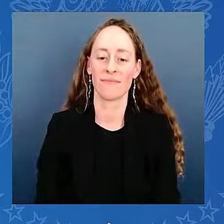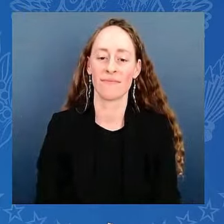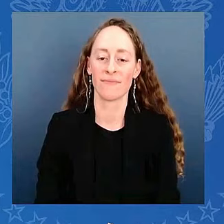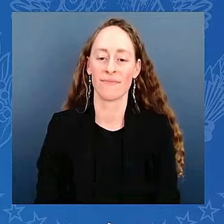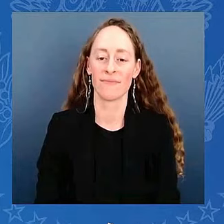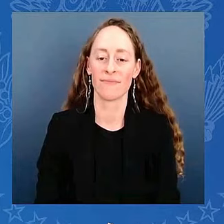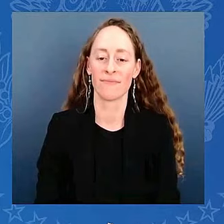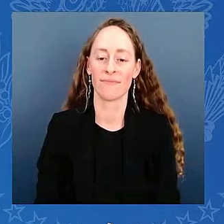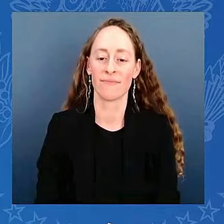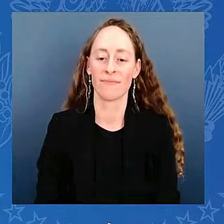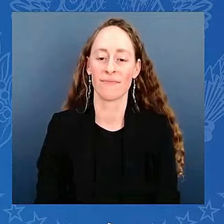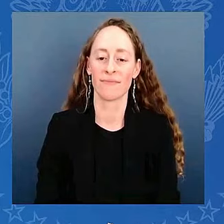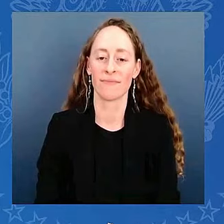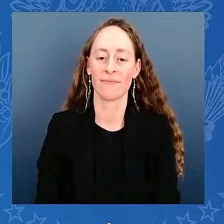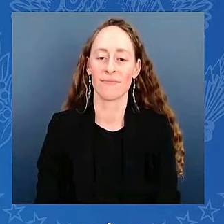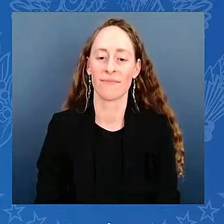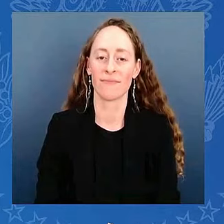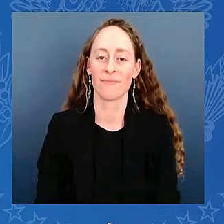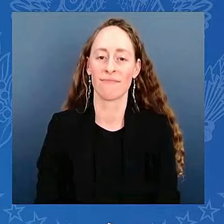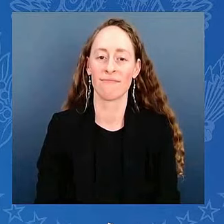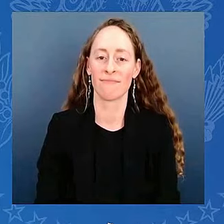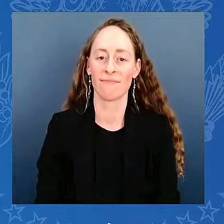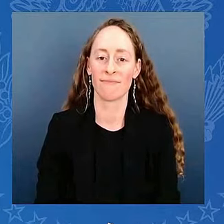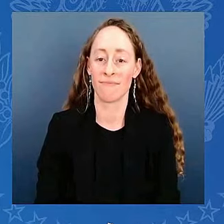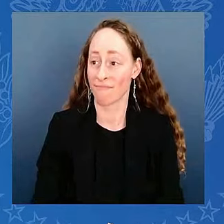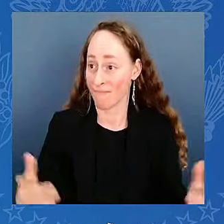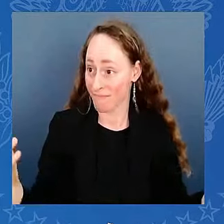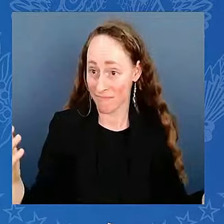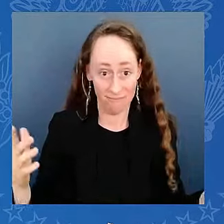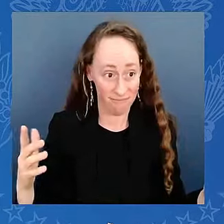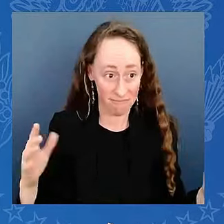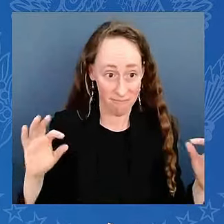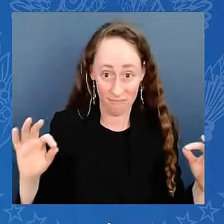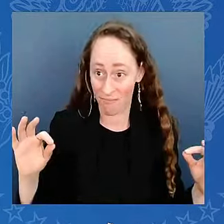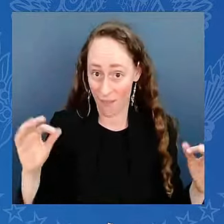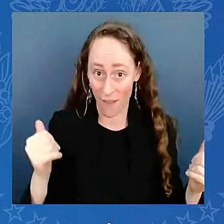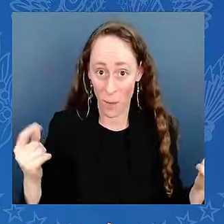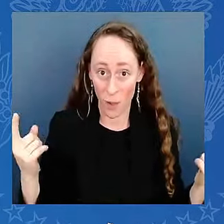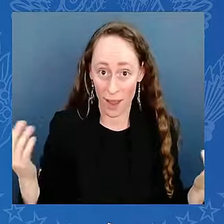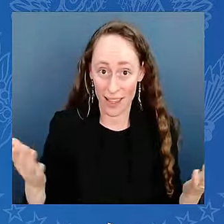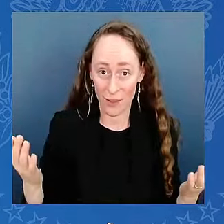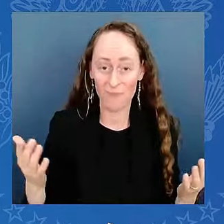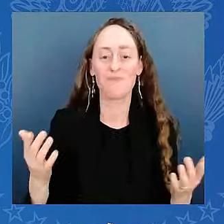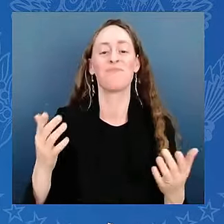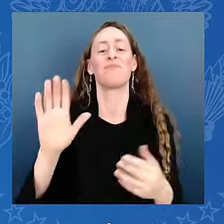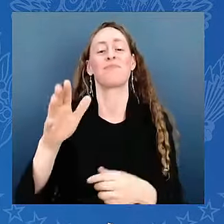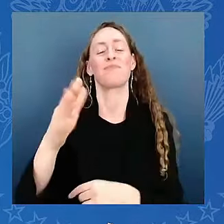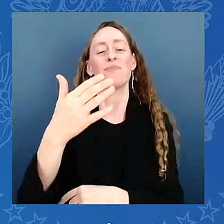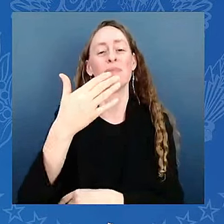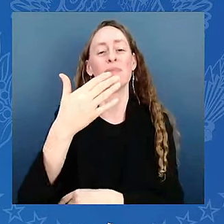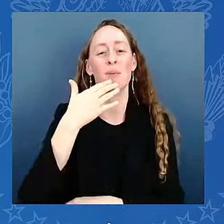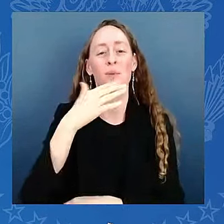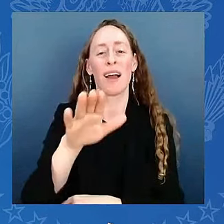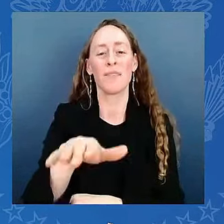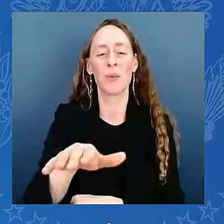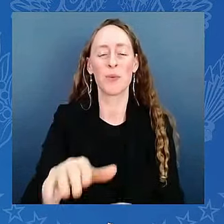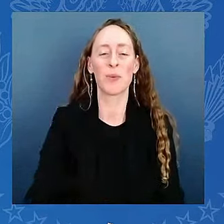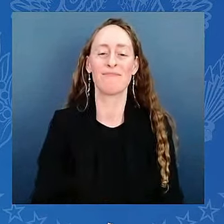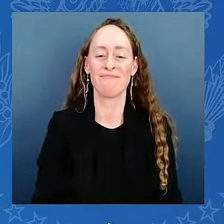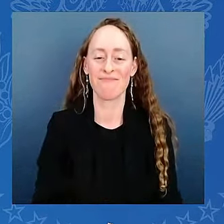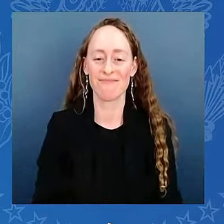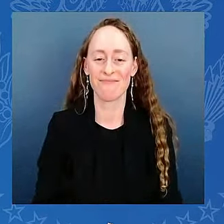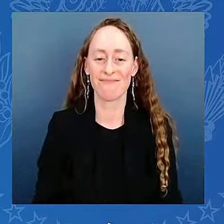You got everybody? Well, good afternoon. And this is a very good afternoon. A very good